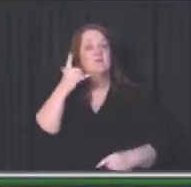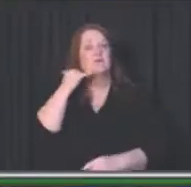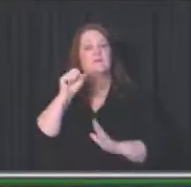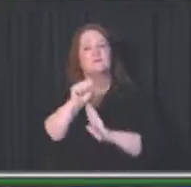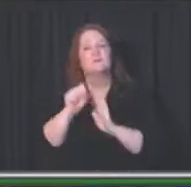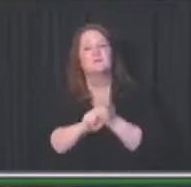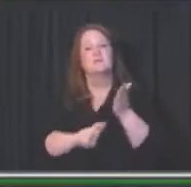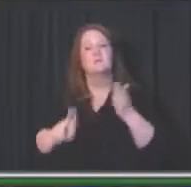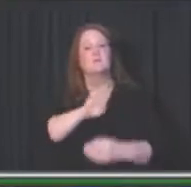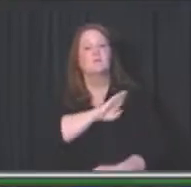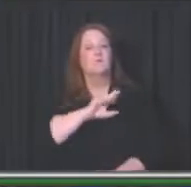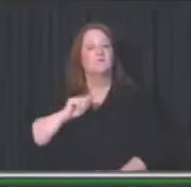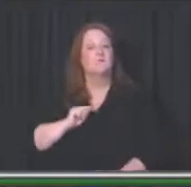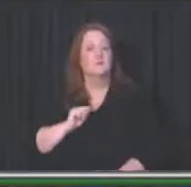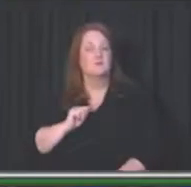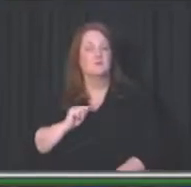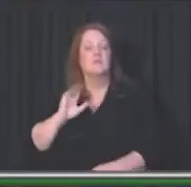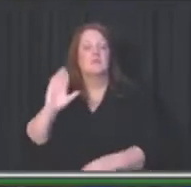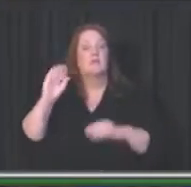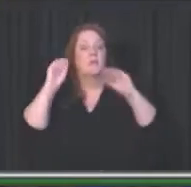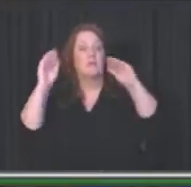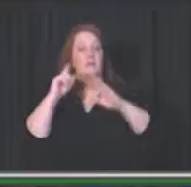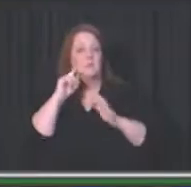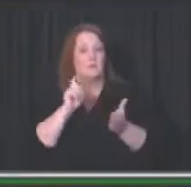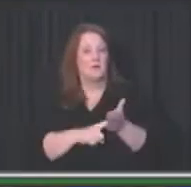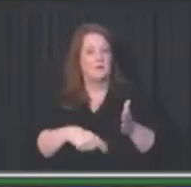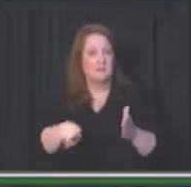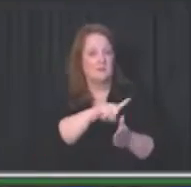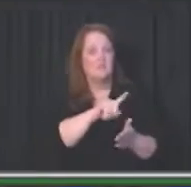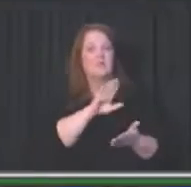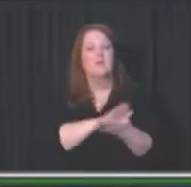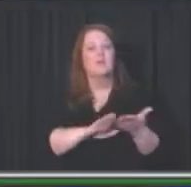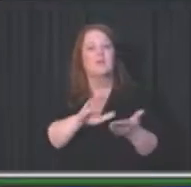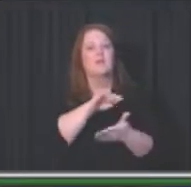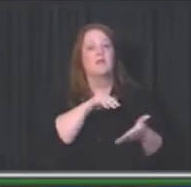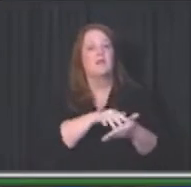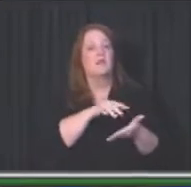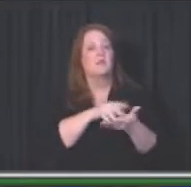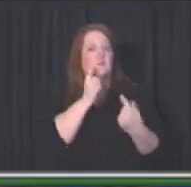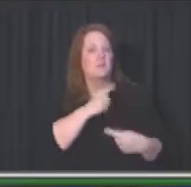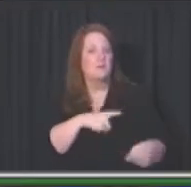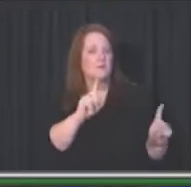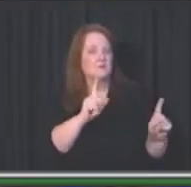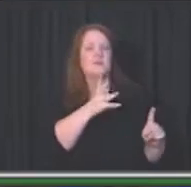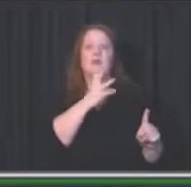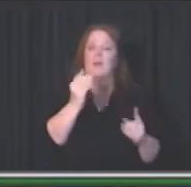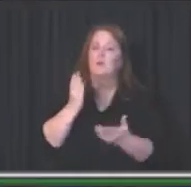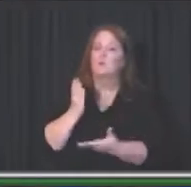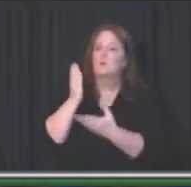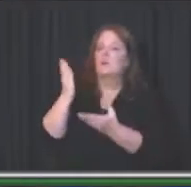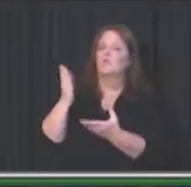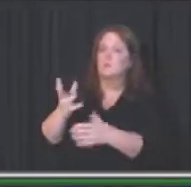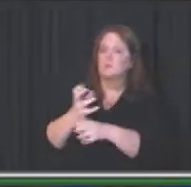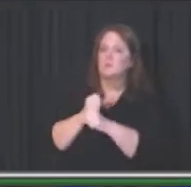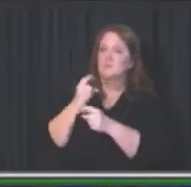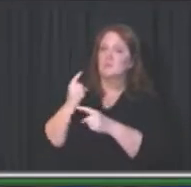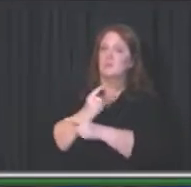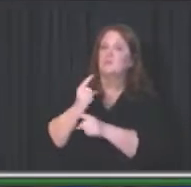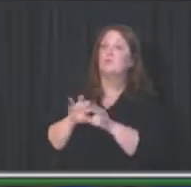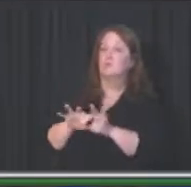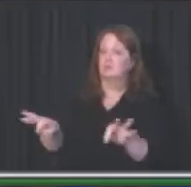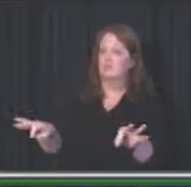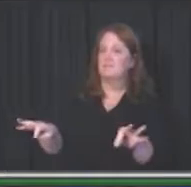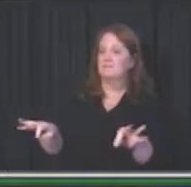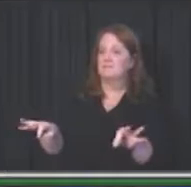These candidates are recognized by the faculty for their academic accomplishments and are recommended to receive their appropriate